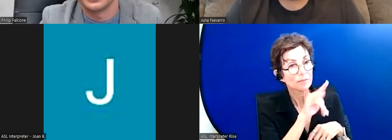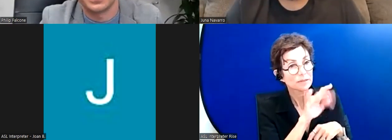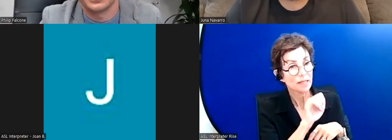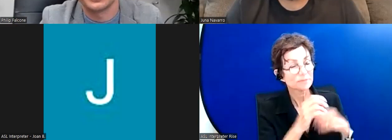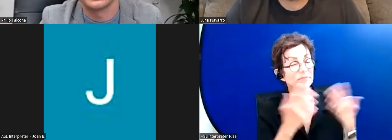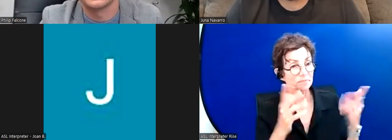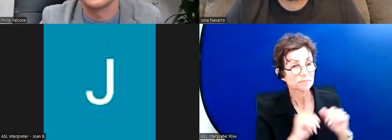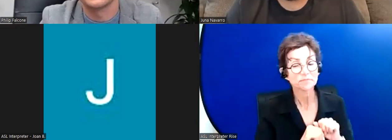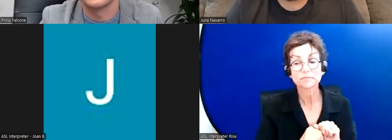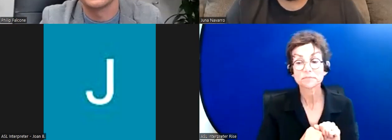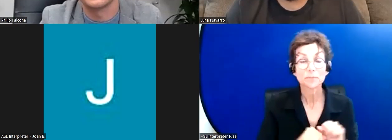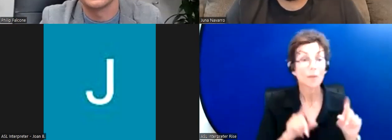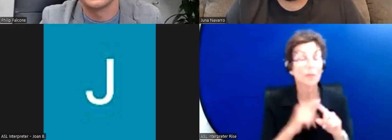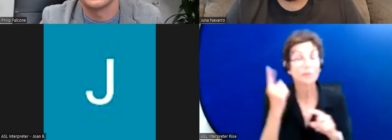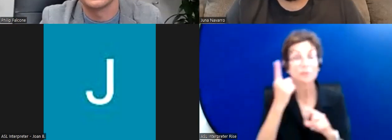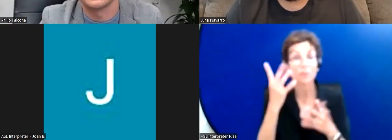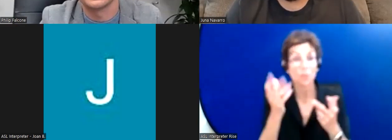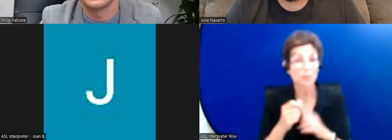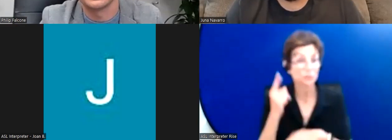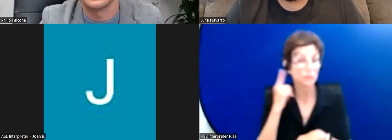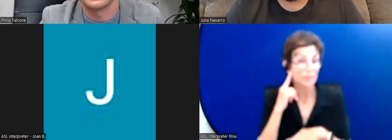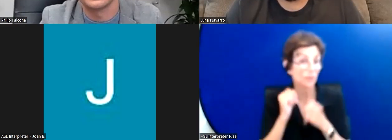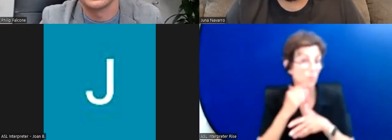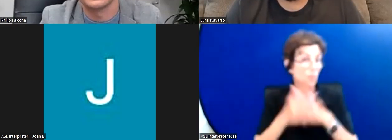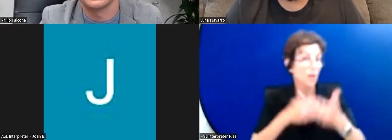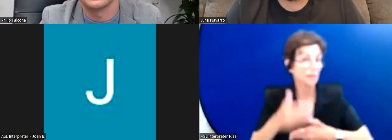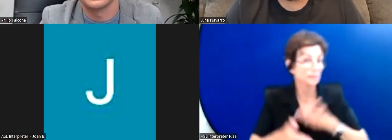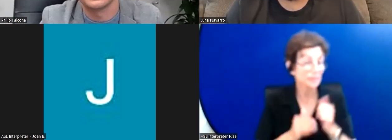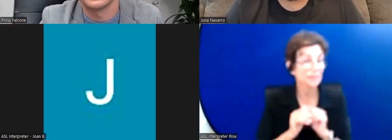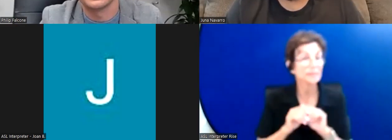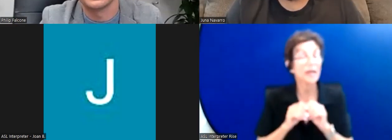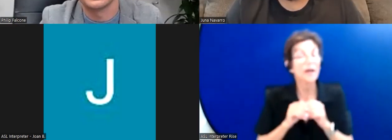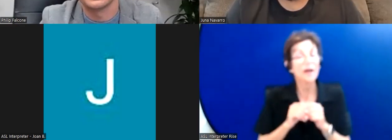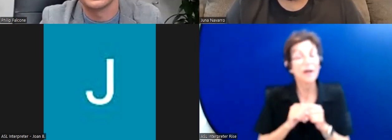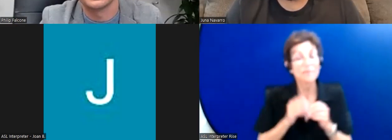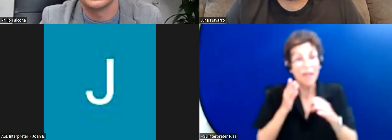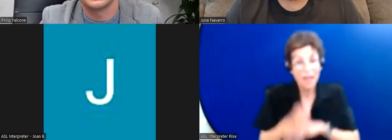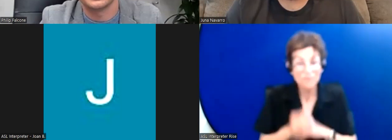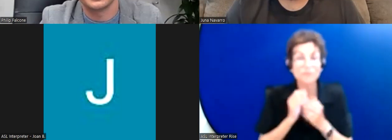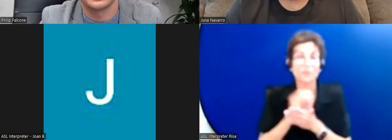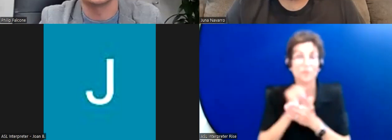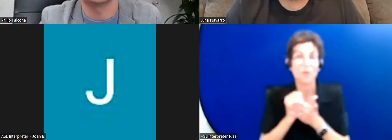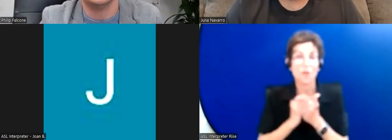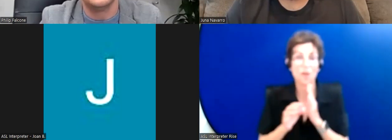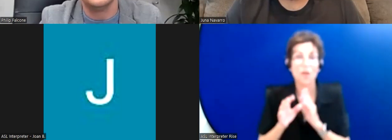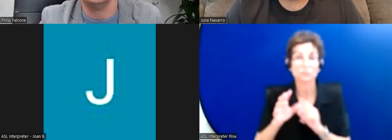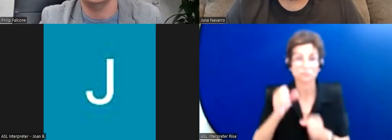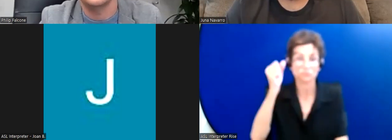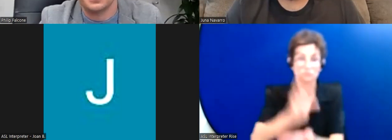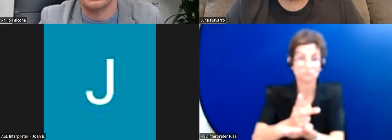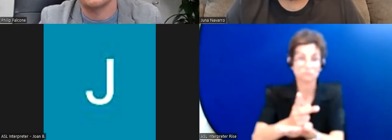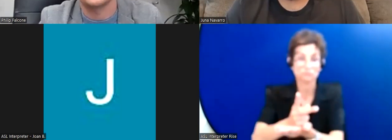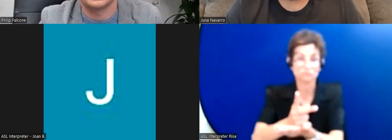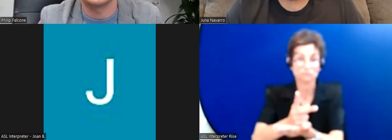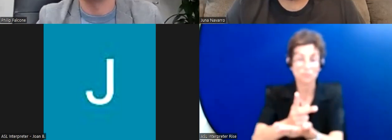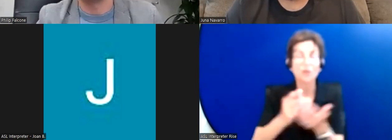the process for public art after the artist has been selected. So could you walk them through a brief overview of